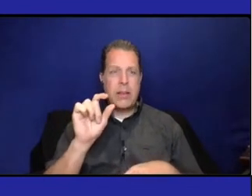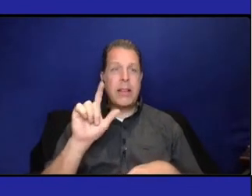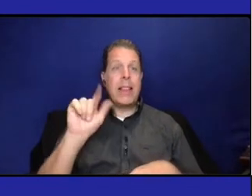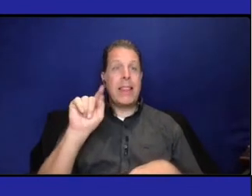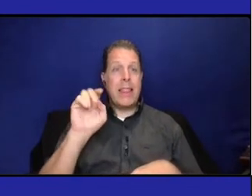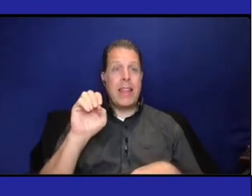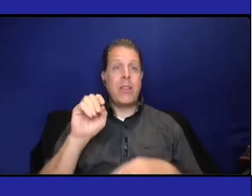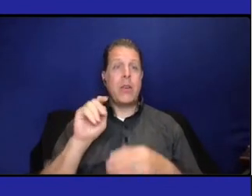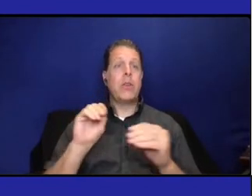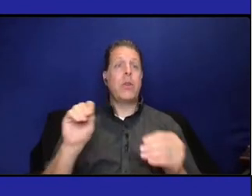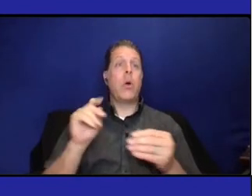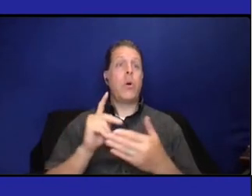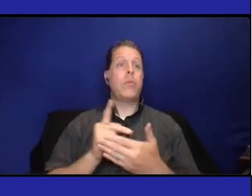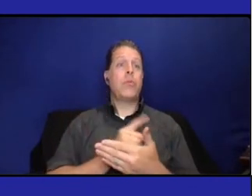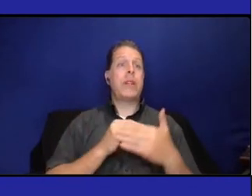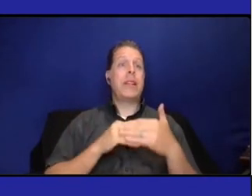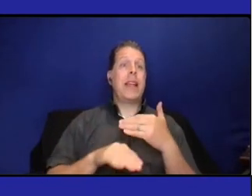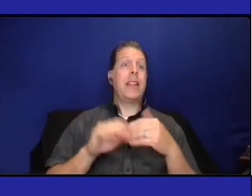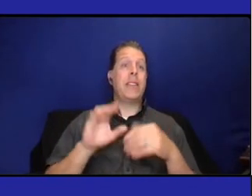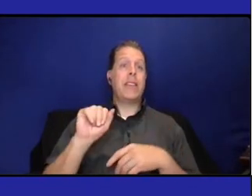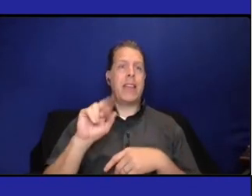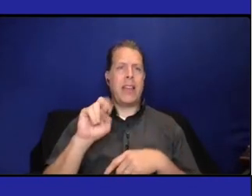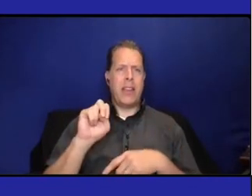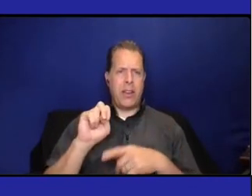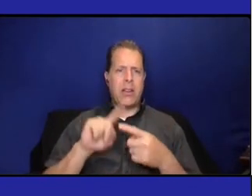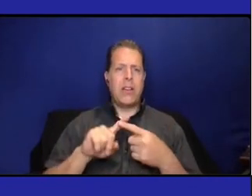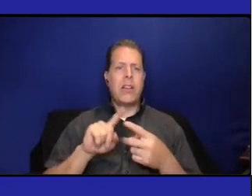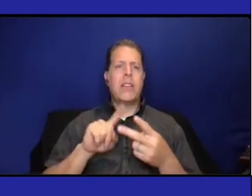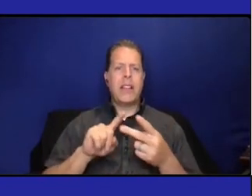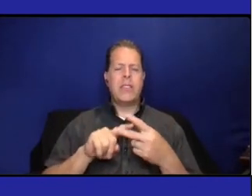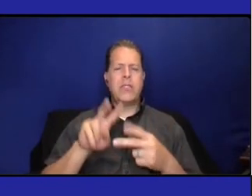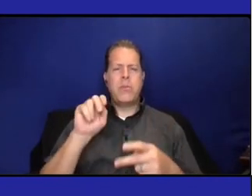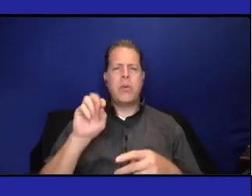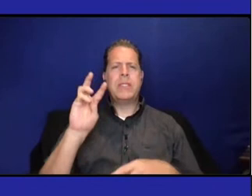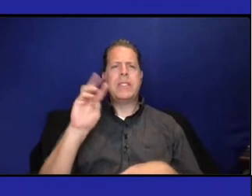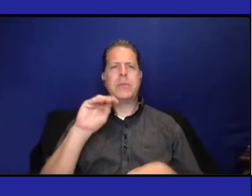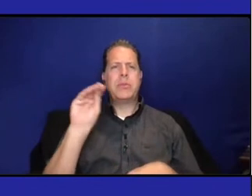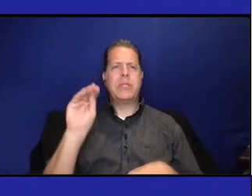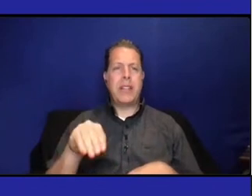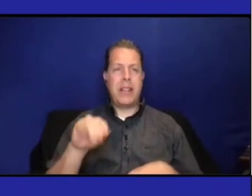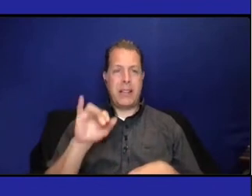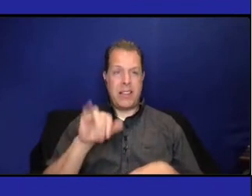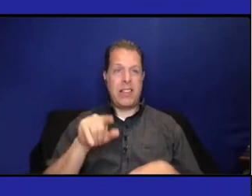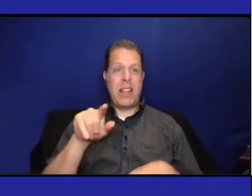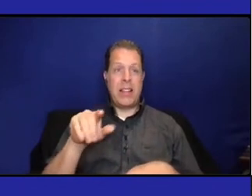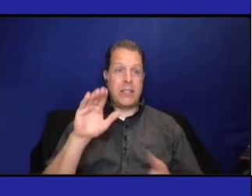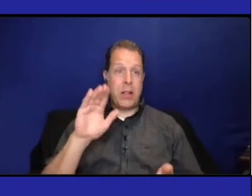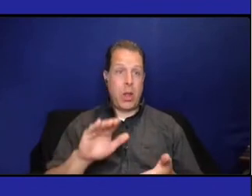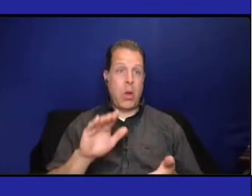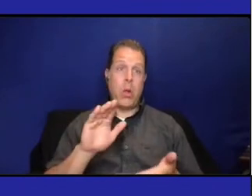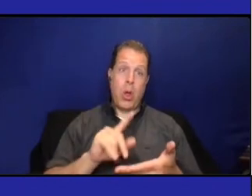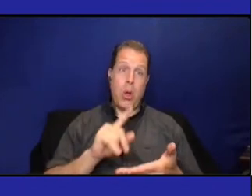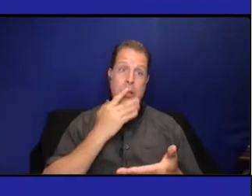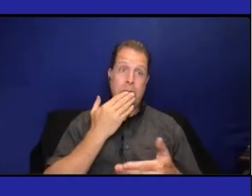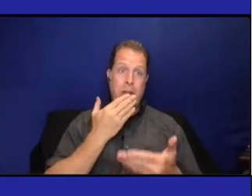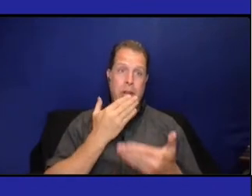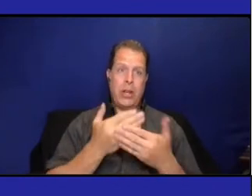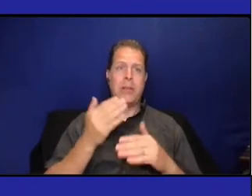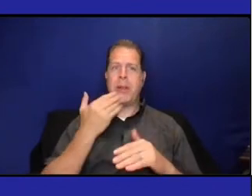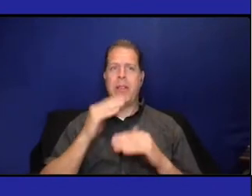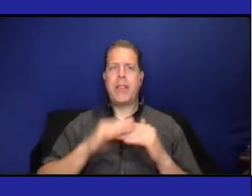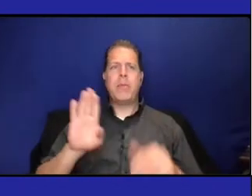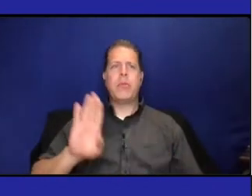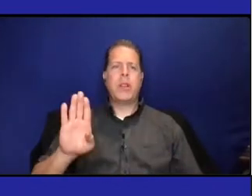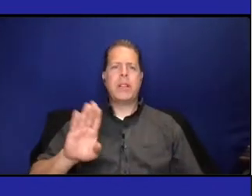prenatal care in this community is 2.6%. That's lower, and lower is good for this, than the rate in Brooklyn,